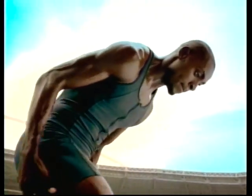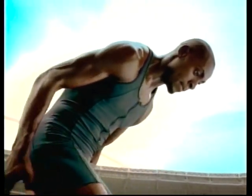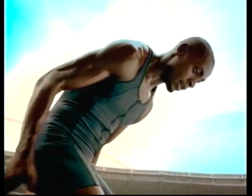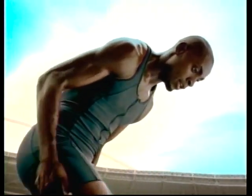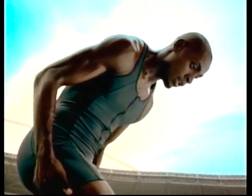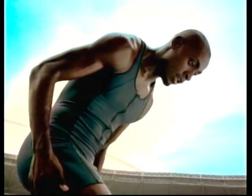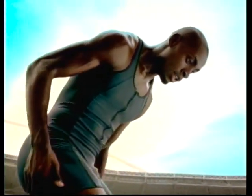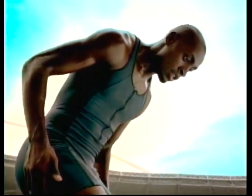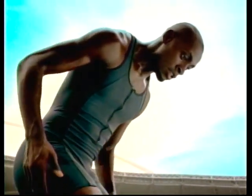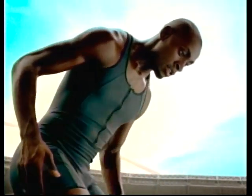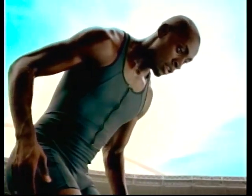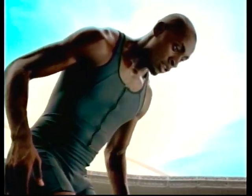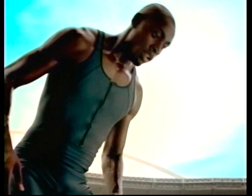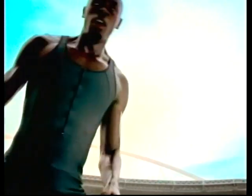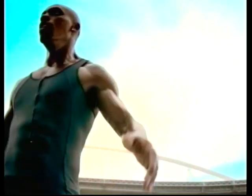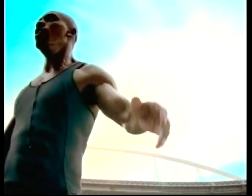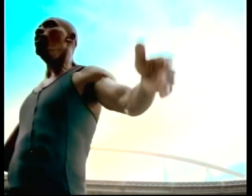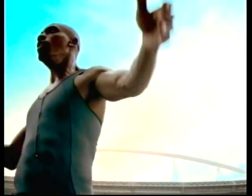determination,